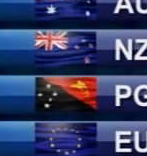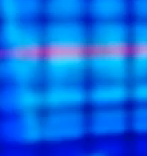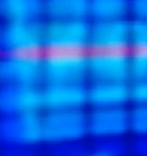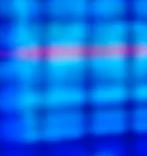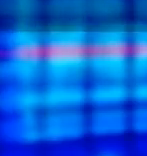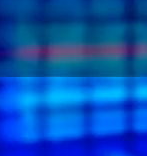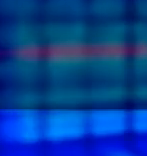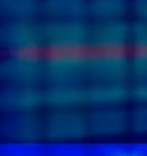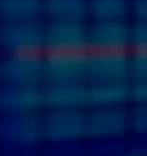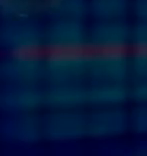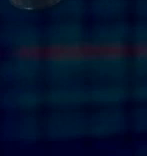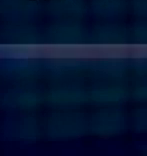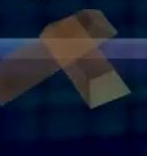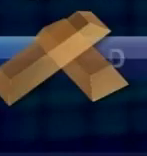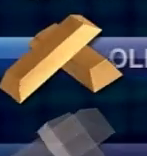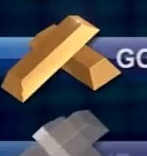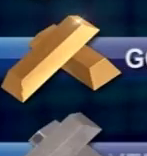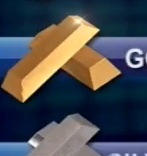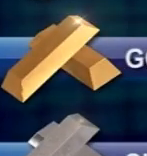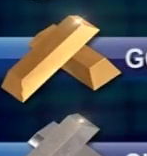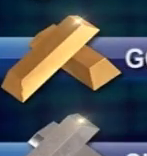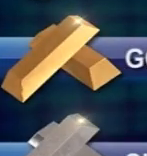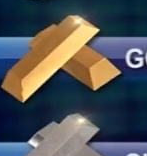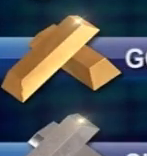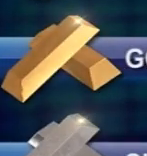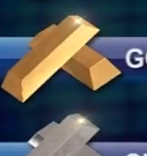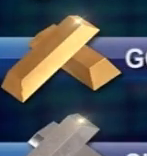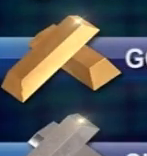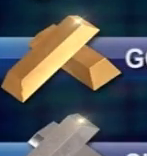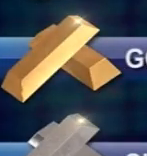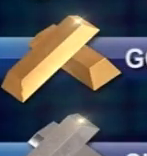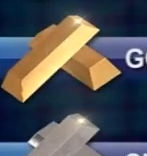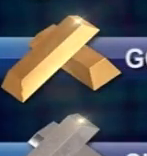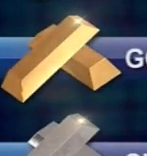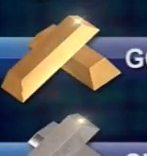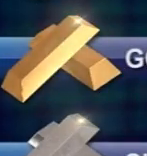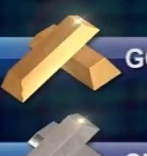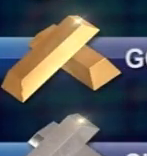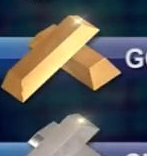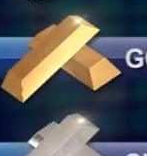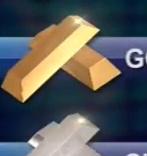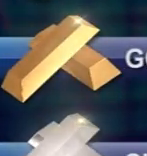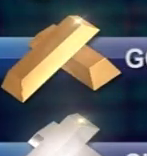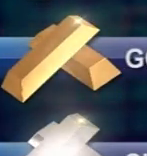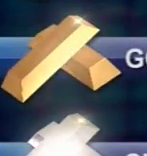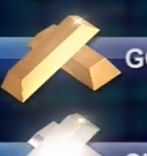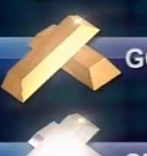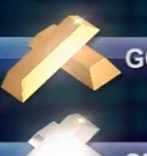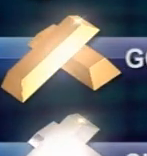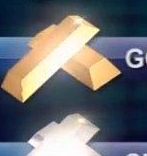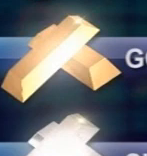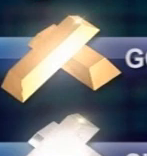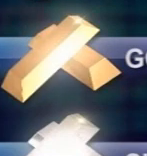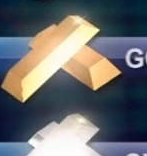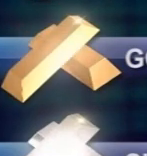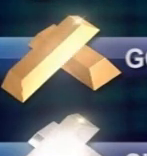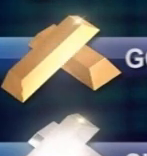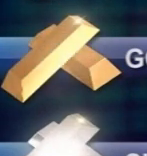Crude oil prices crept higher, but still just under the $41 a barrel. Gold was up, setting a new high